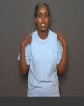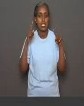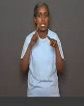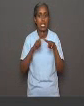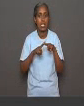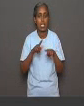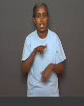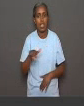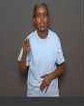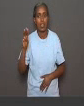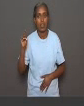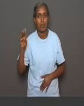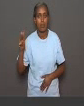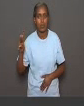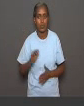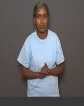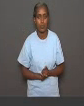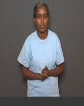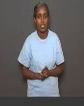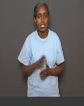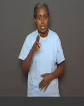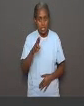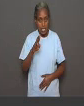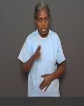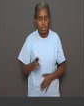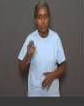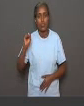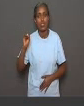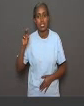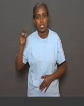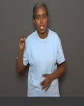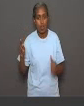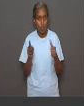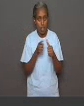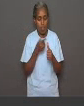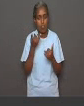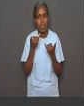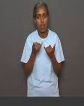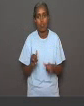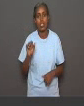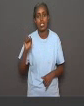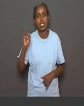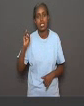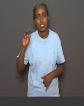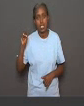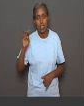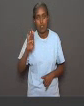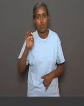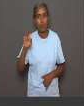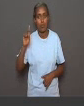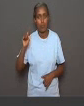mu, as the ratio of the sine of alpha over the sine of beta.